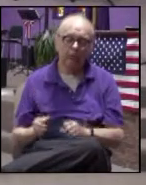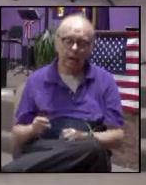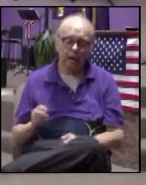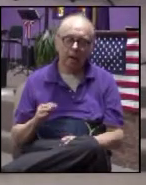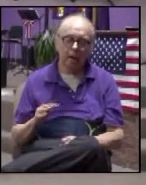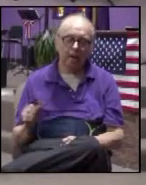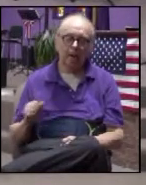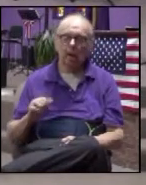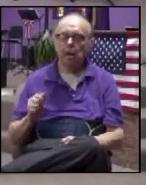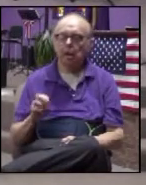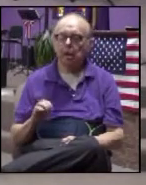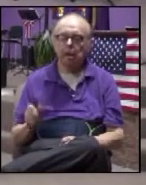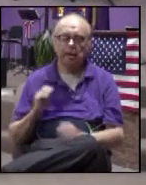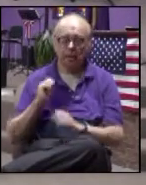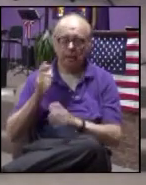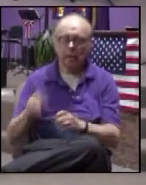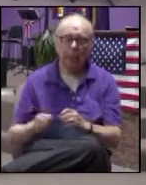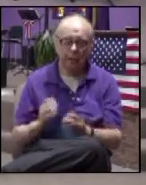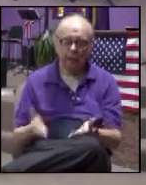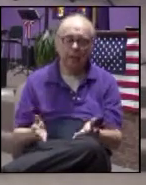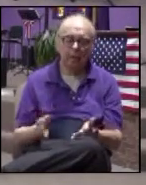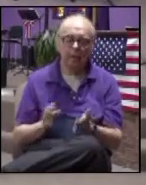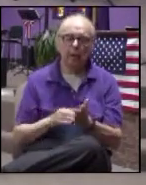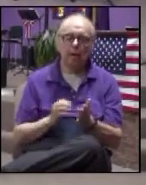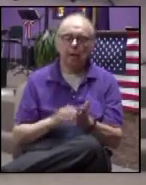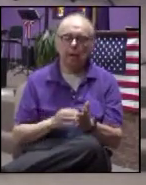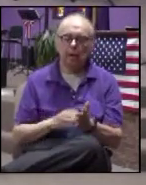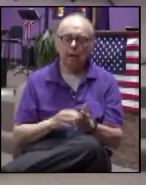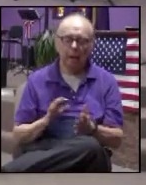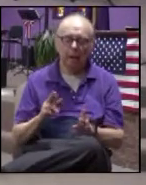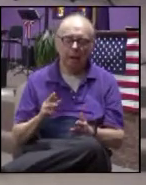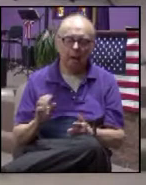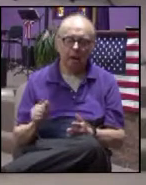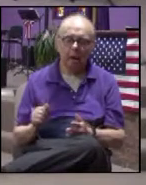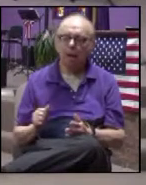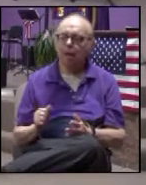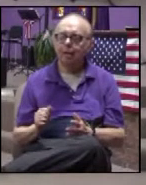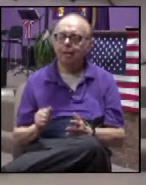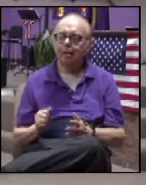and John, fishermen. Matthew, an IRS